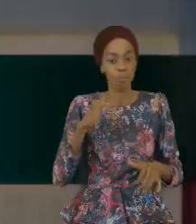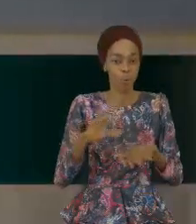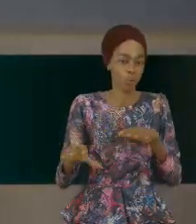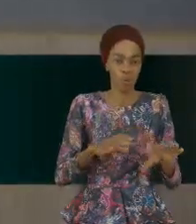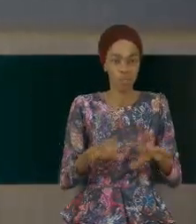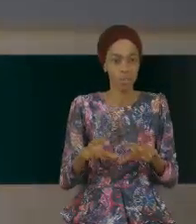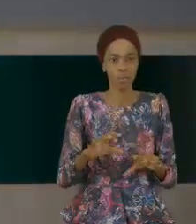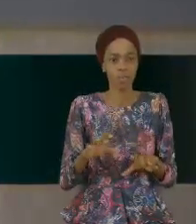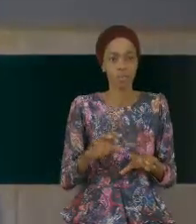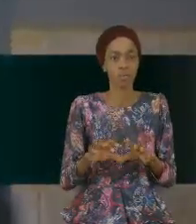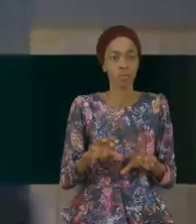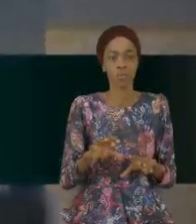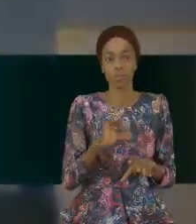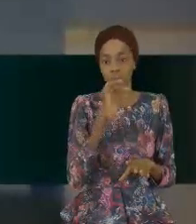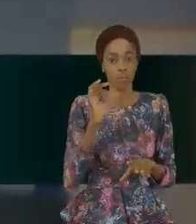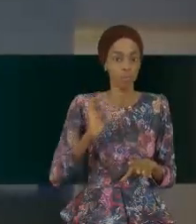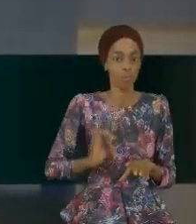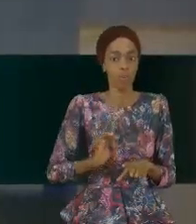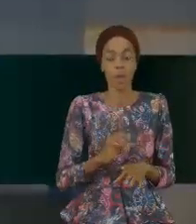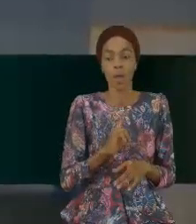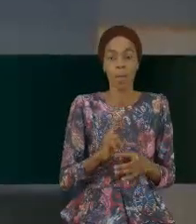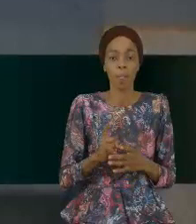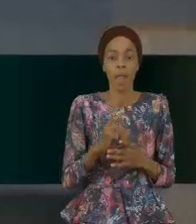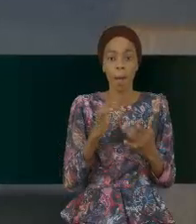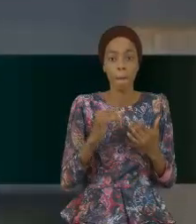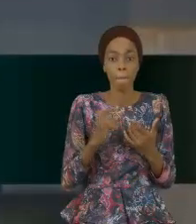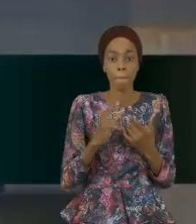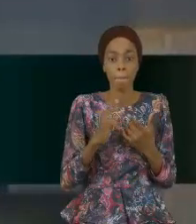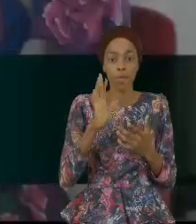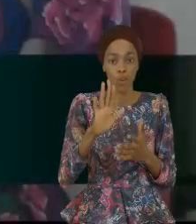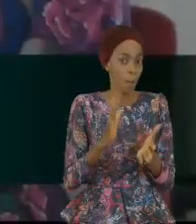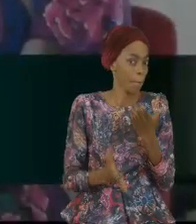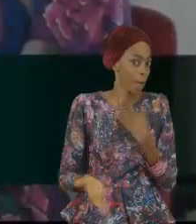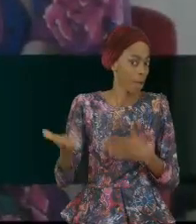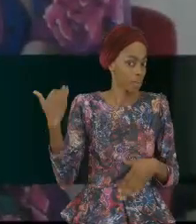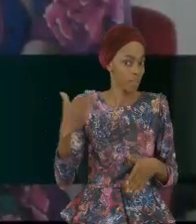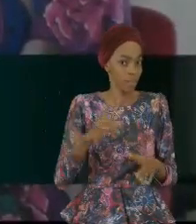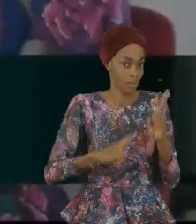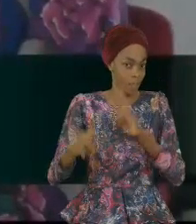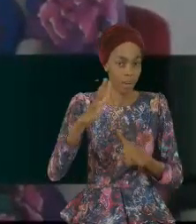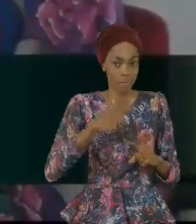past says nothing about my future.